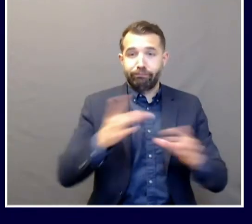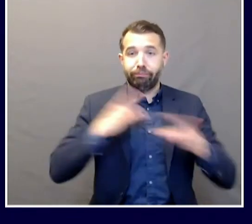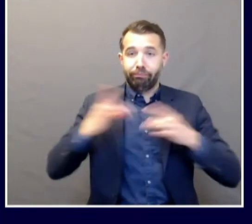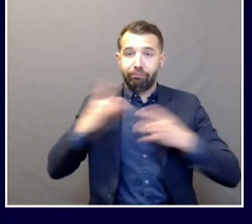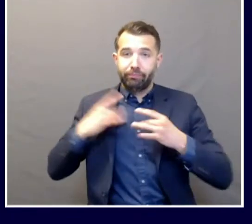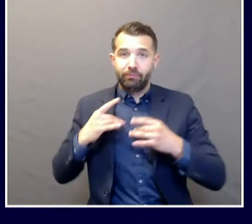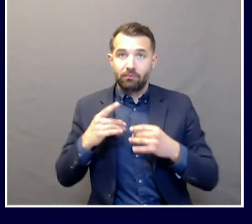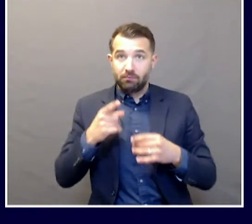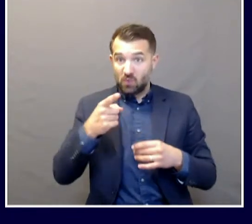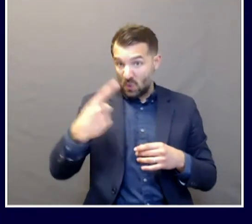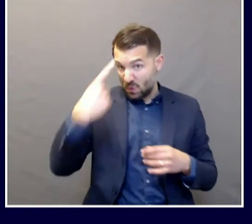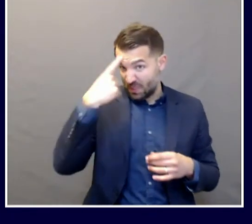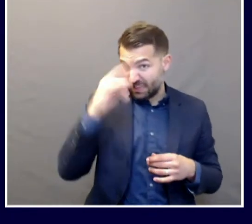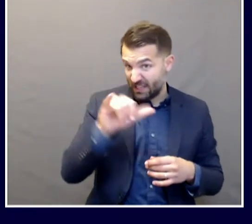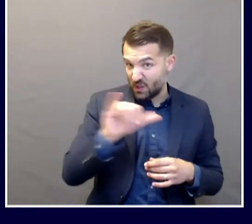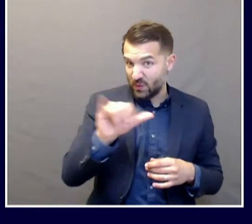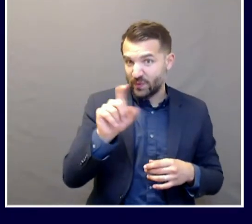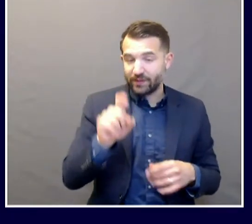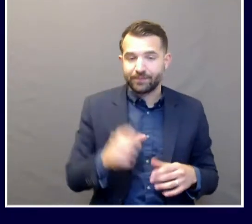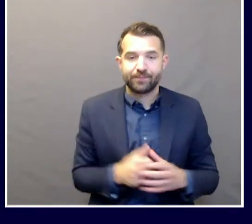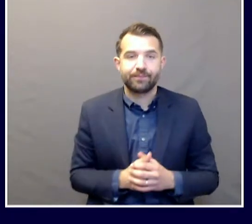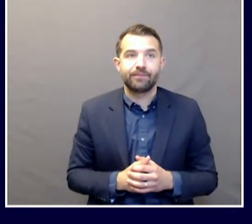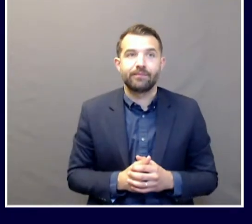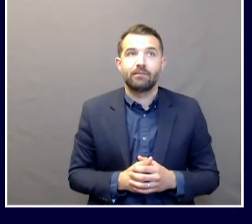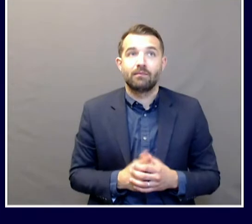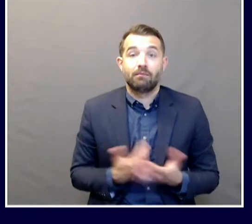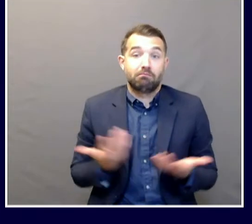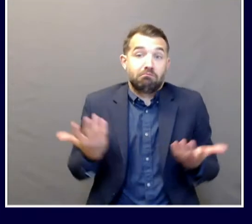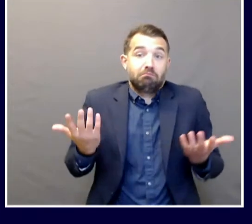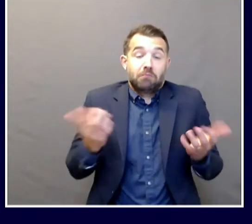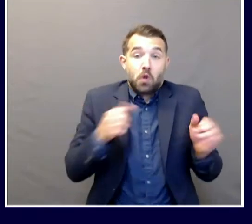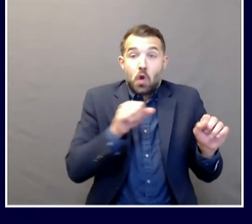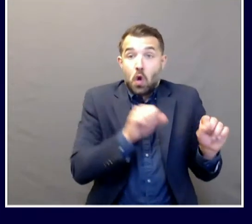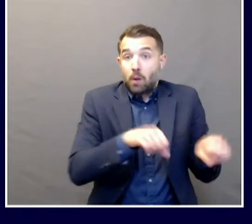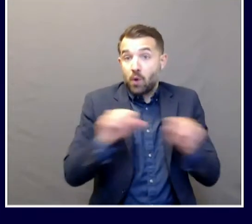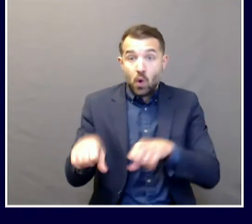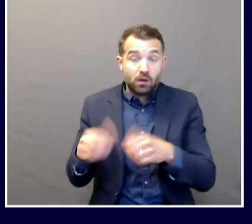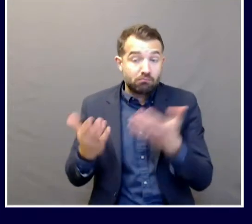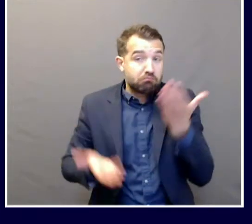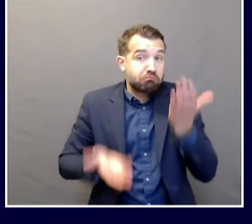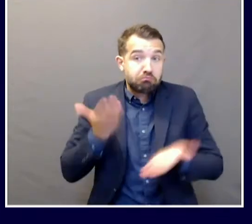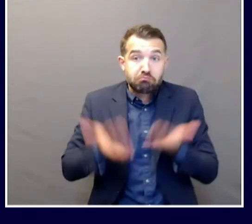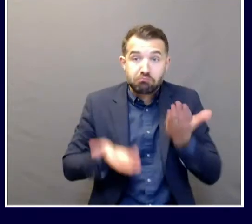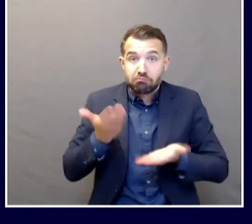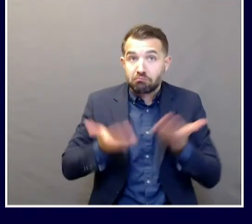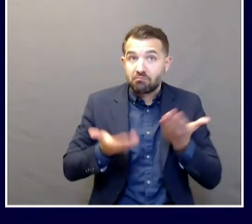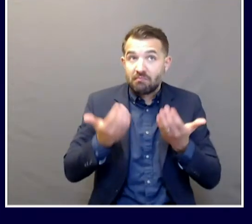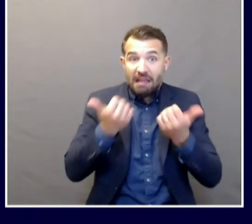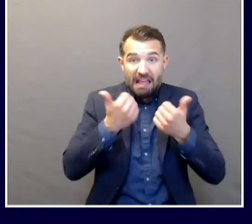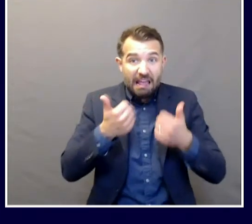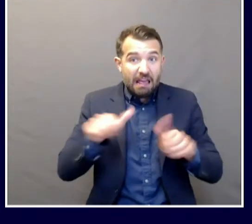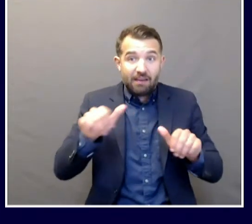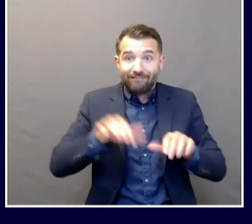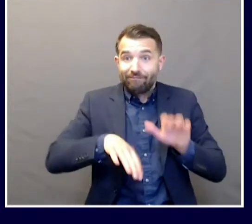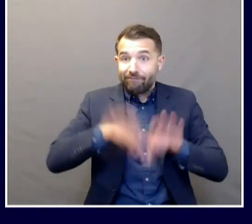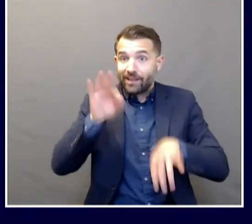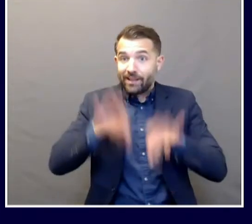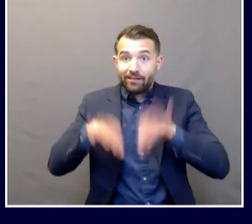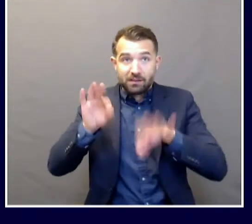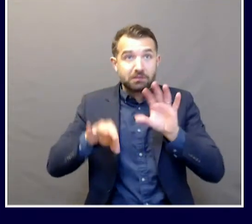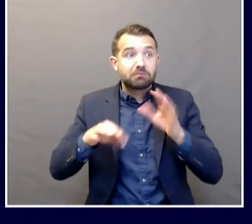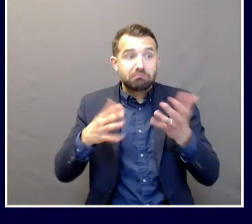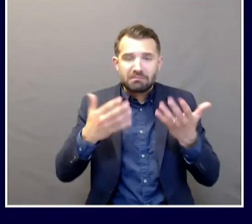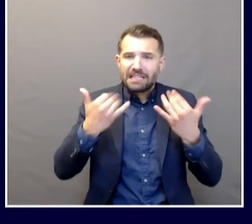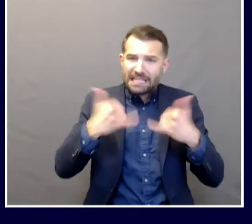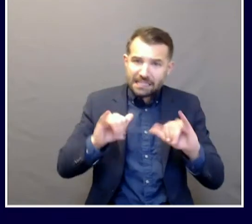and we are continuing to detect variants, but I think it's important to note that variants are not a county